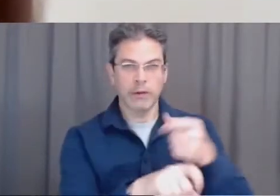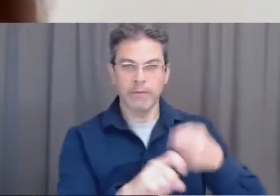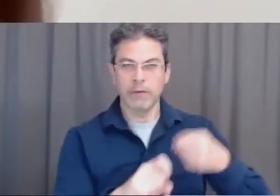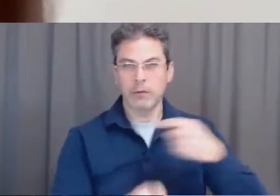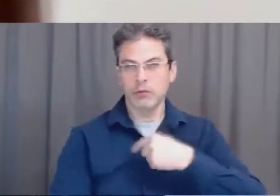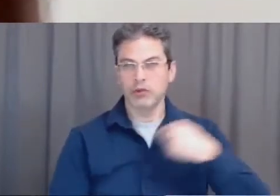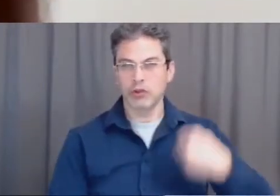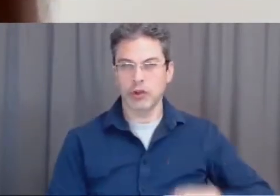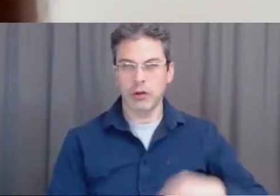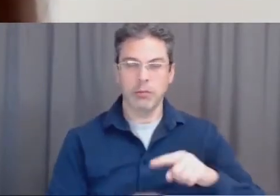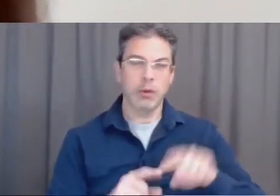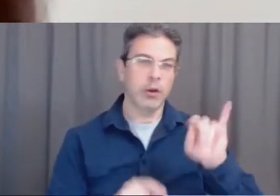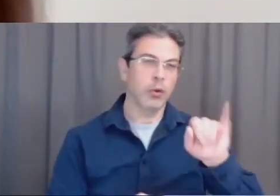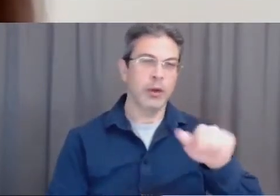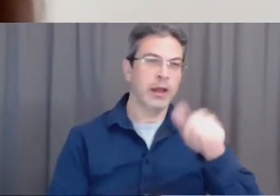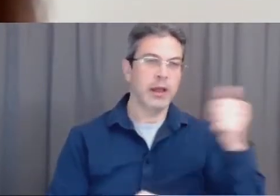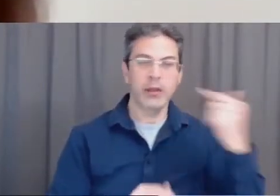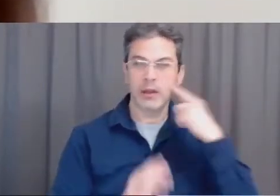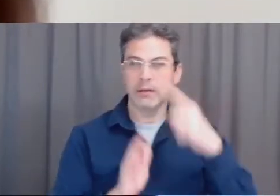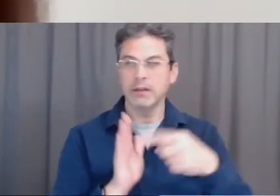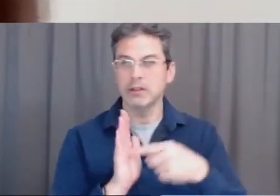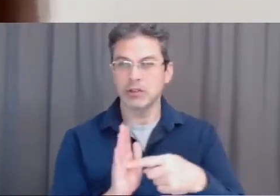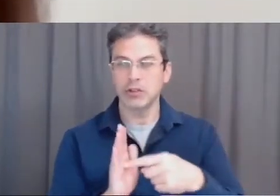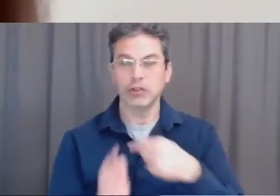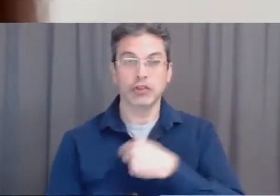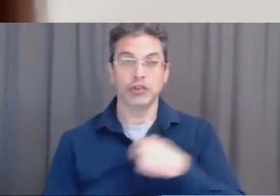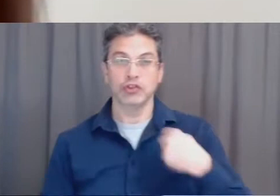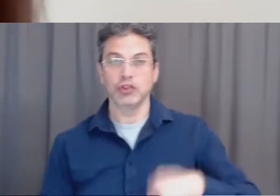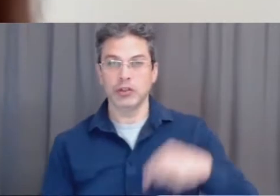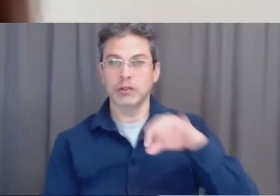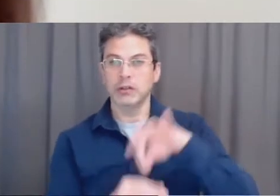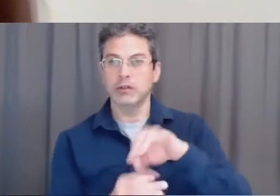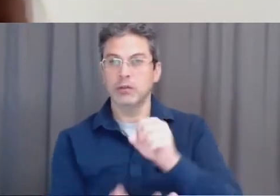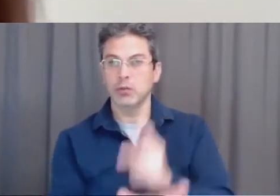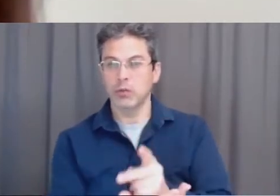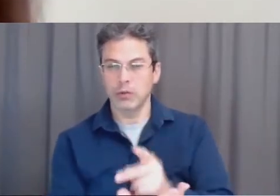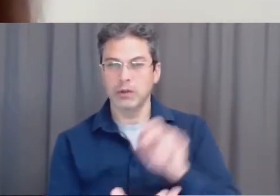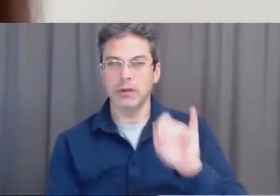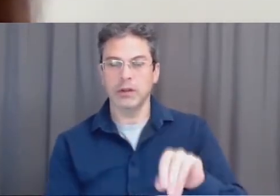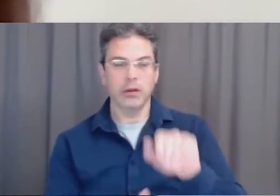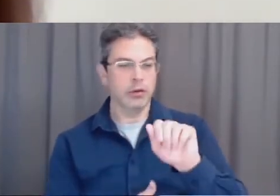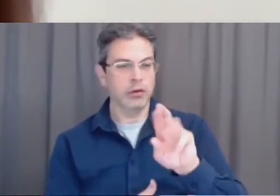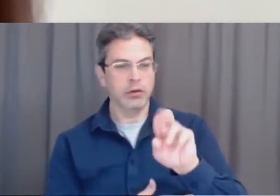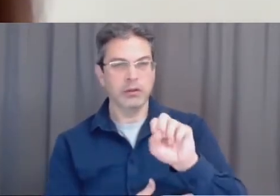examples recently would be China ratifying the RCEP, so